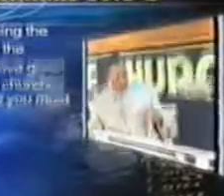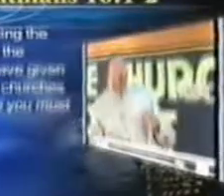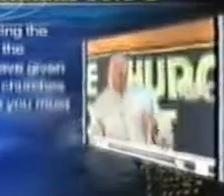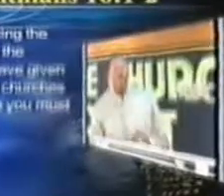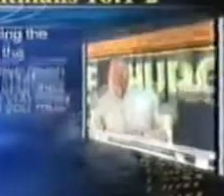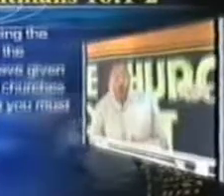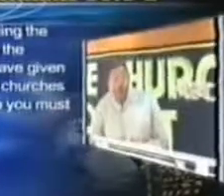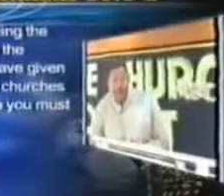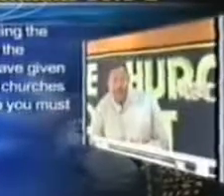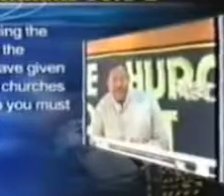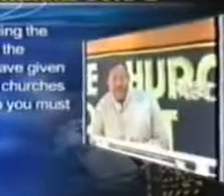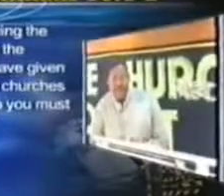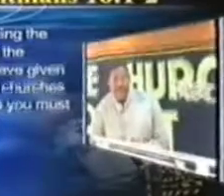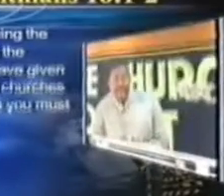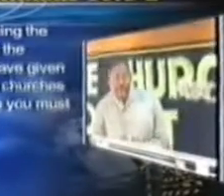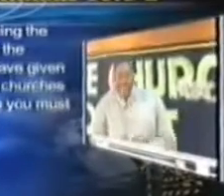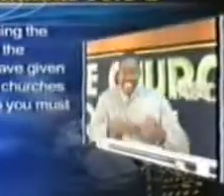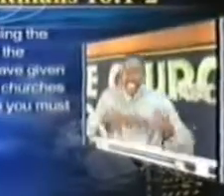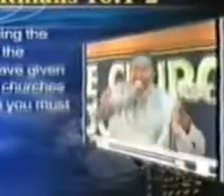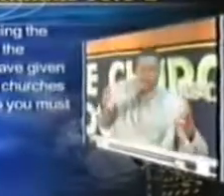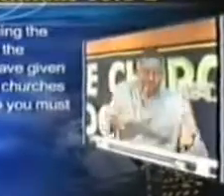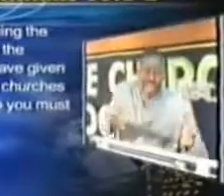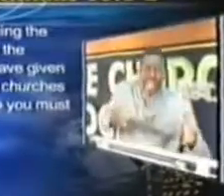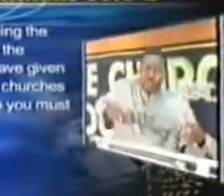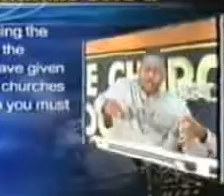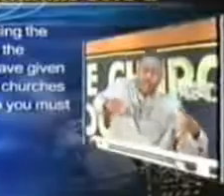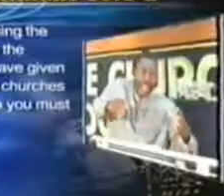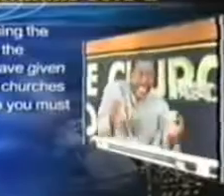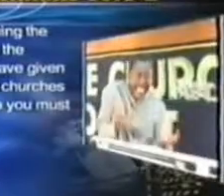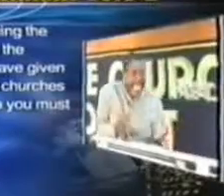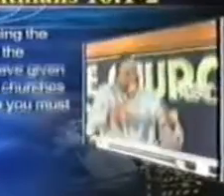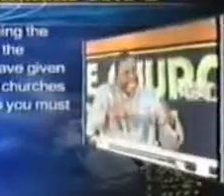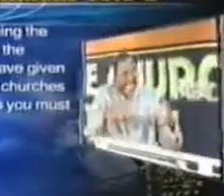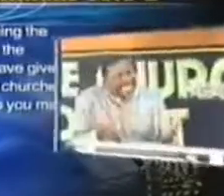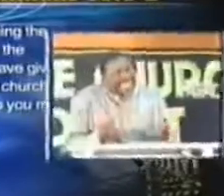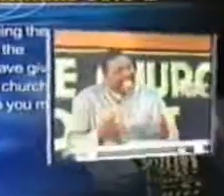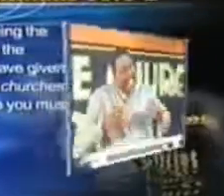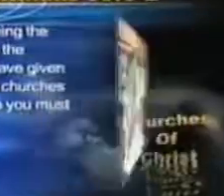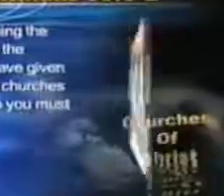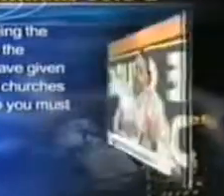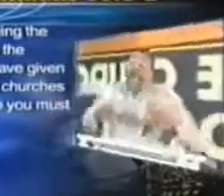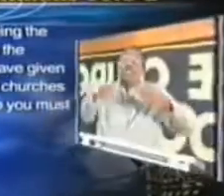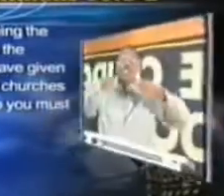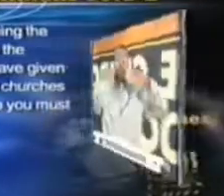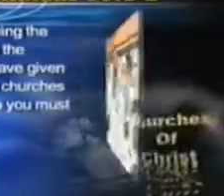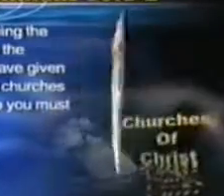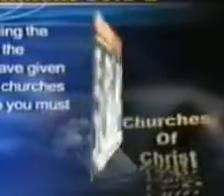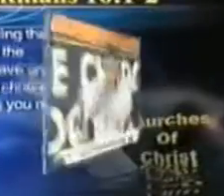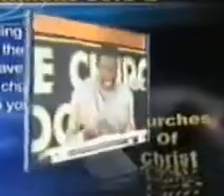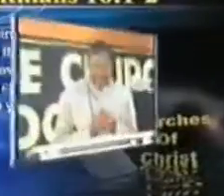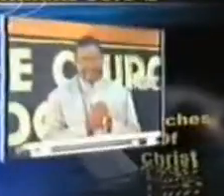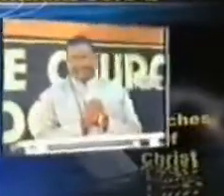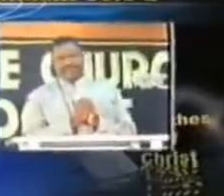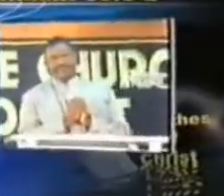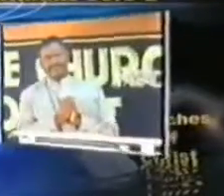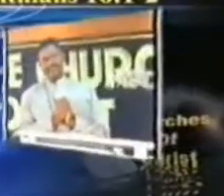do also was na e fa ento bua ye a ye yi e de bua ahotefo no